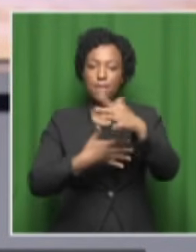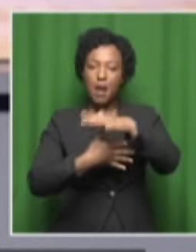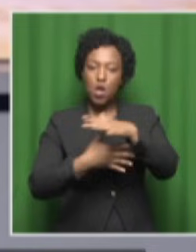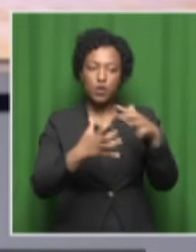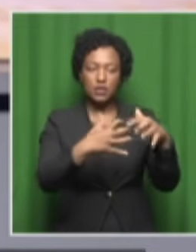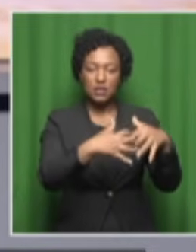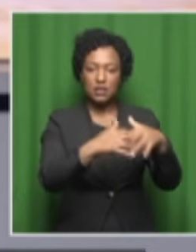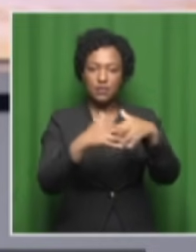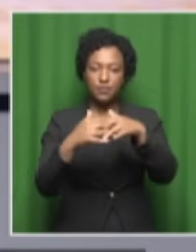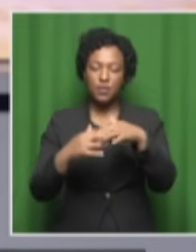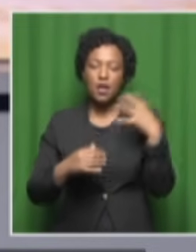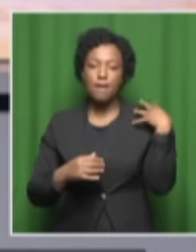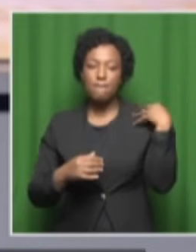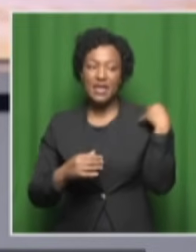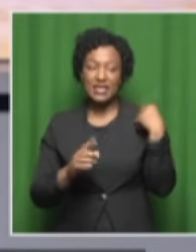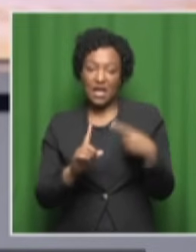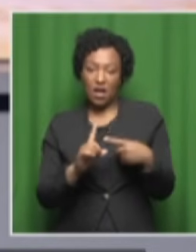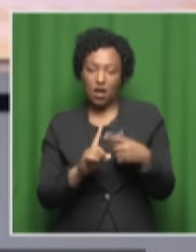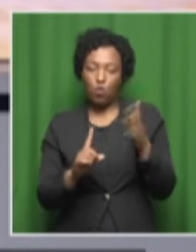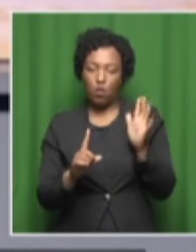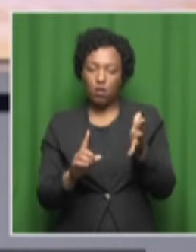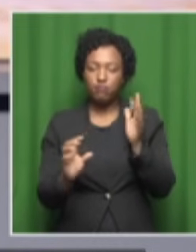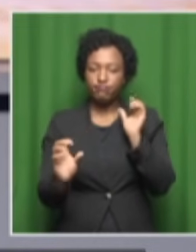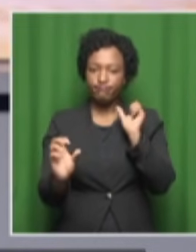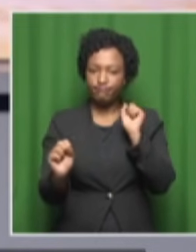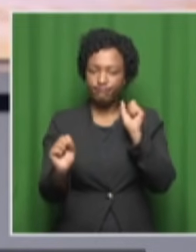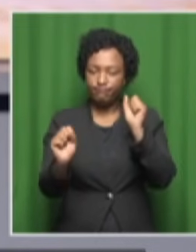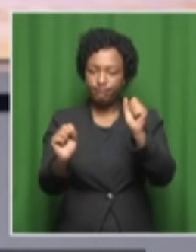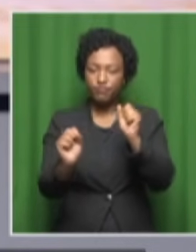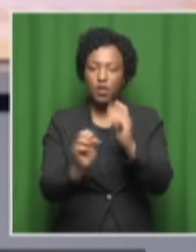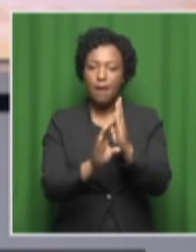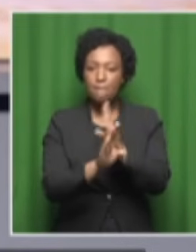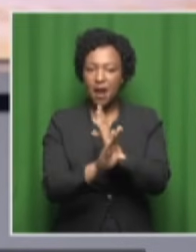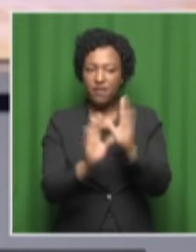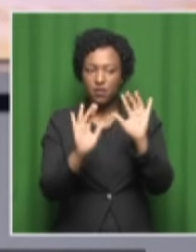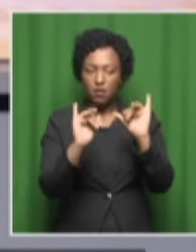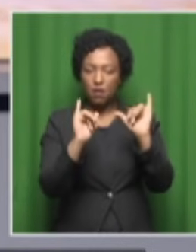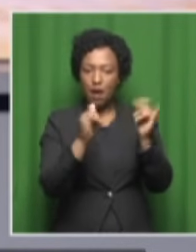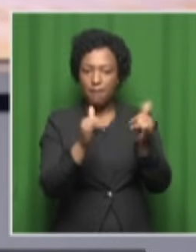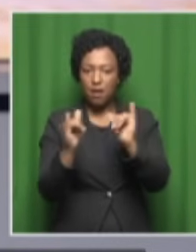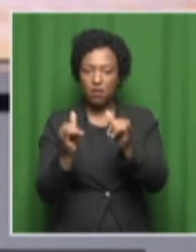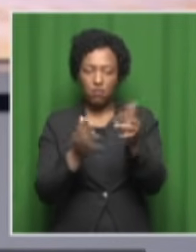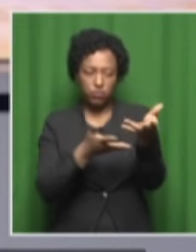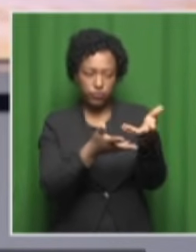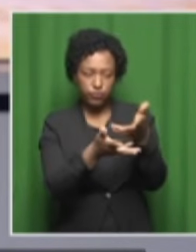will be leading the drive to engage with the private sector, to engage with